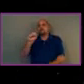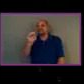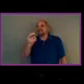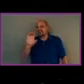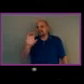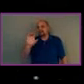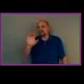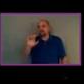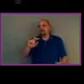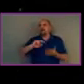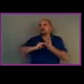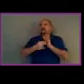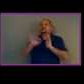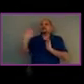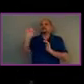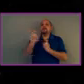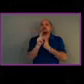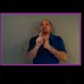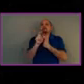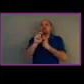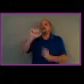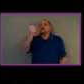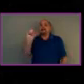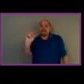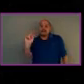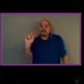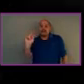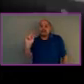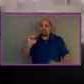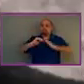like doing a 10K in less than 1 second.